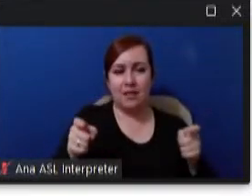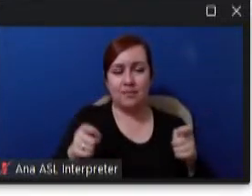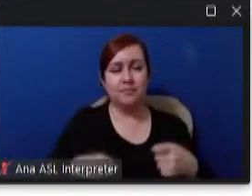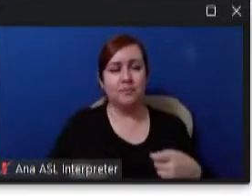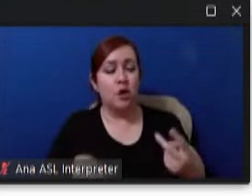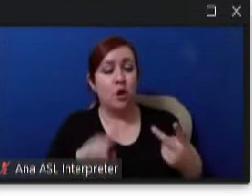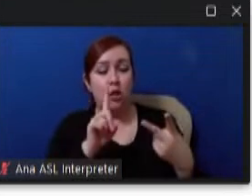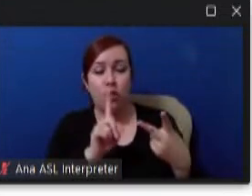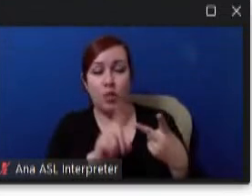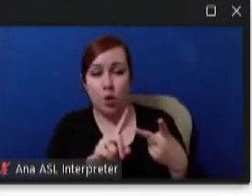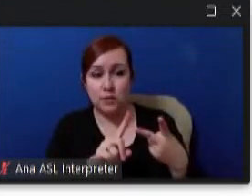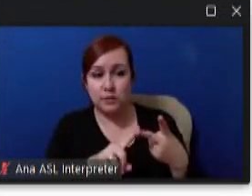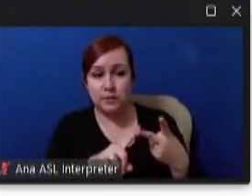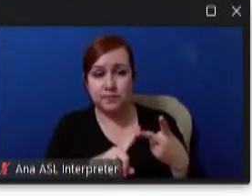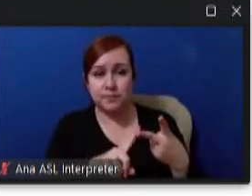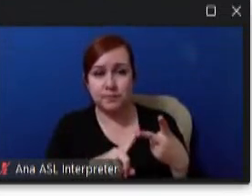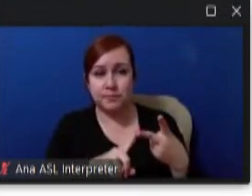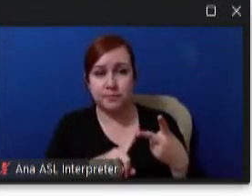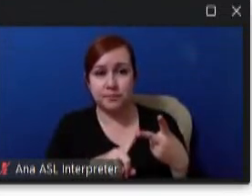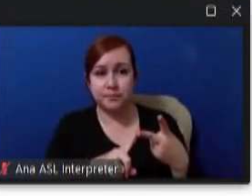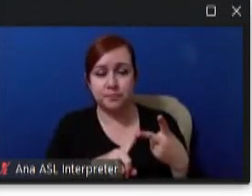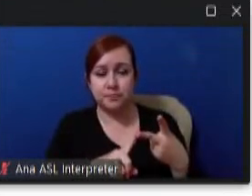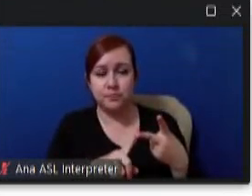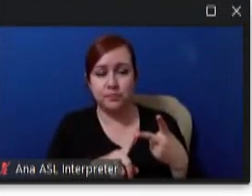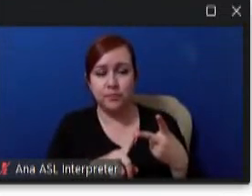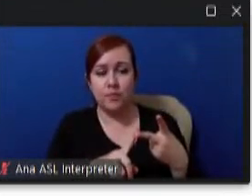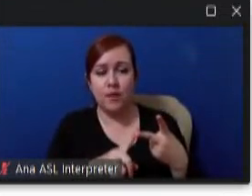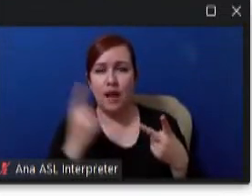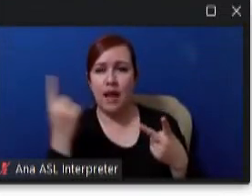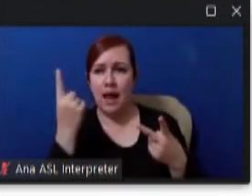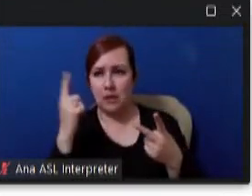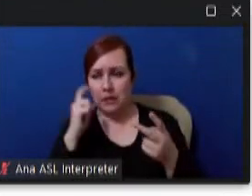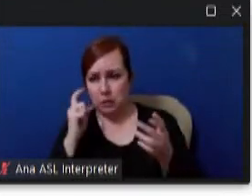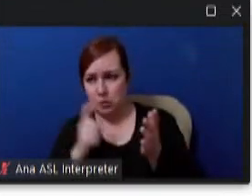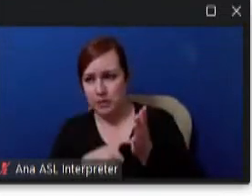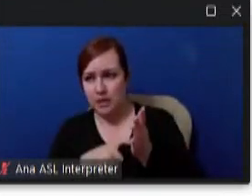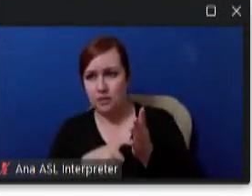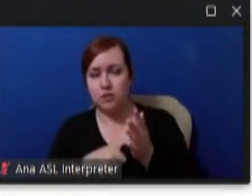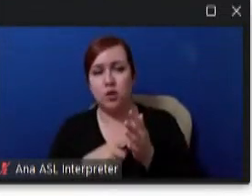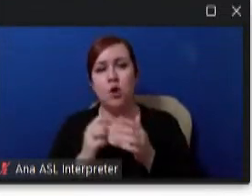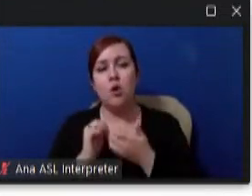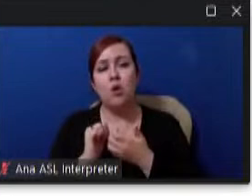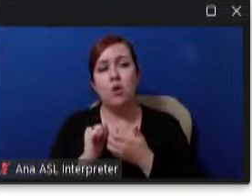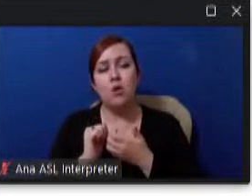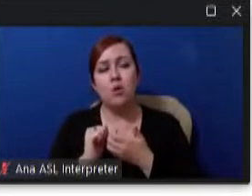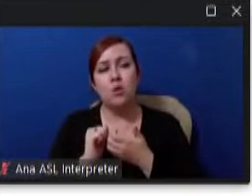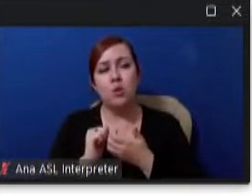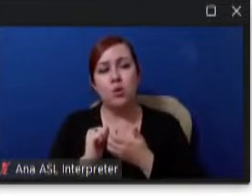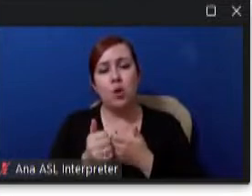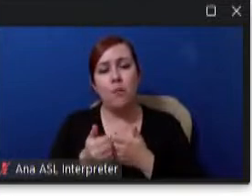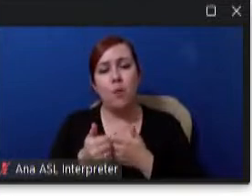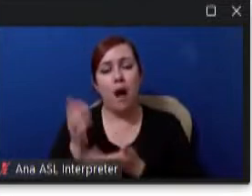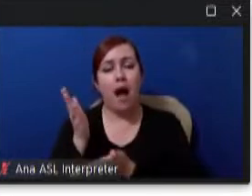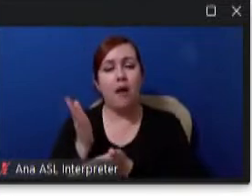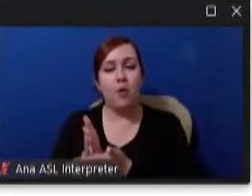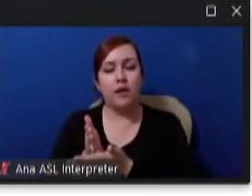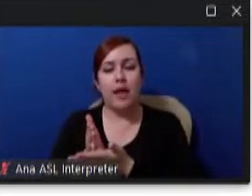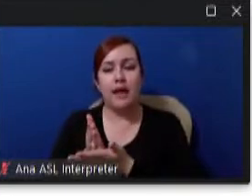patriarchal society? And two, something that has not been mentioned, how to approach